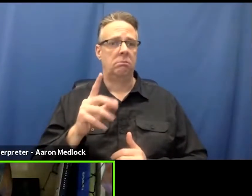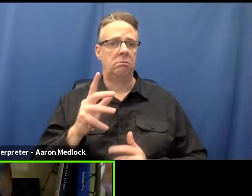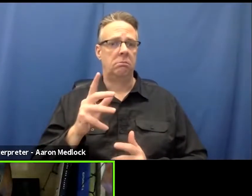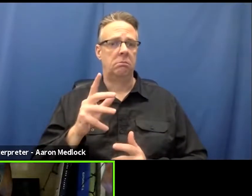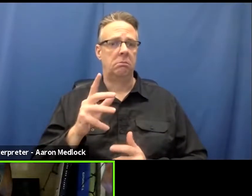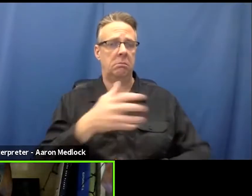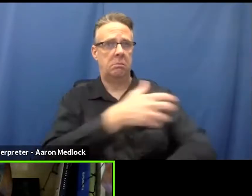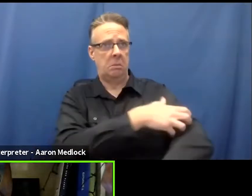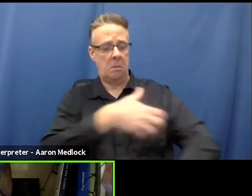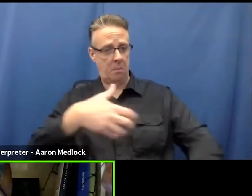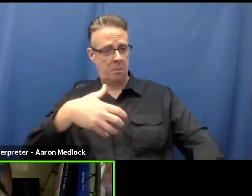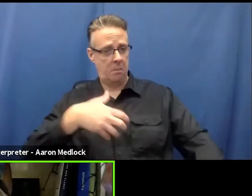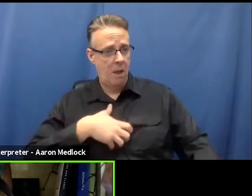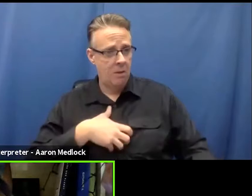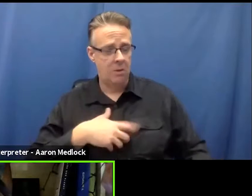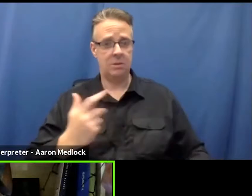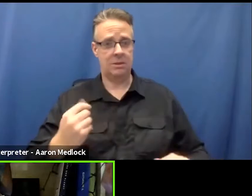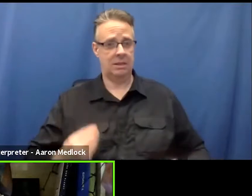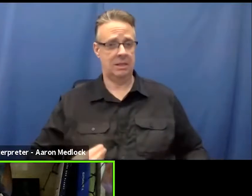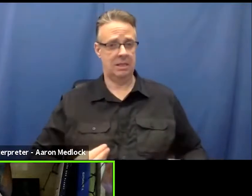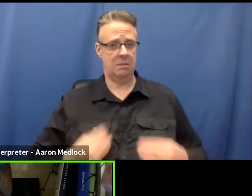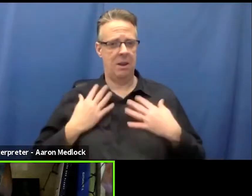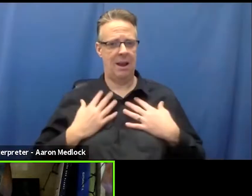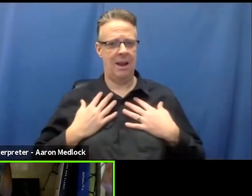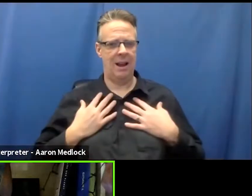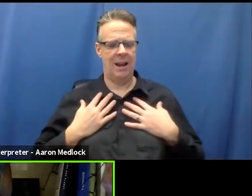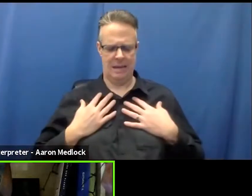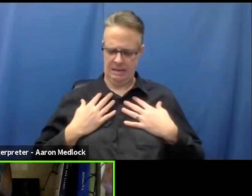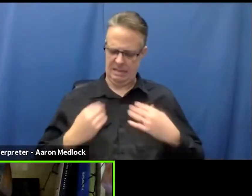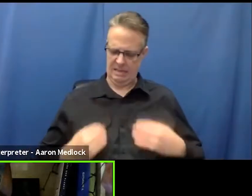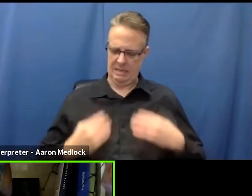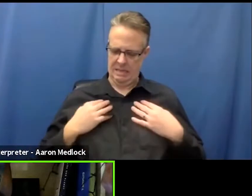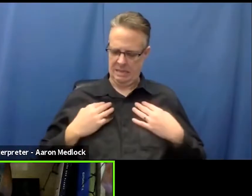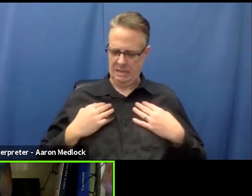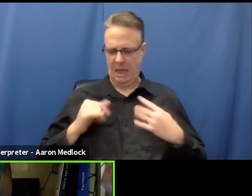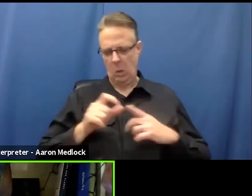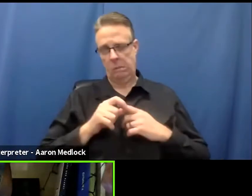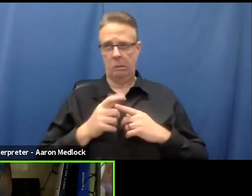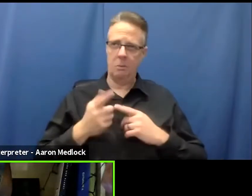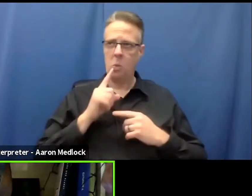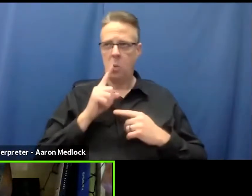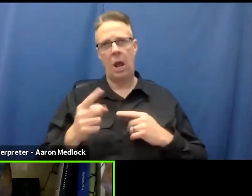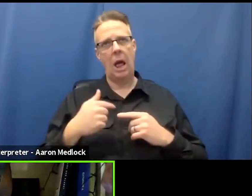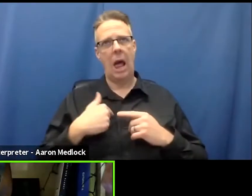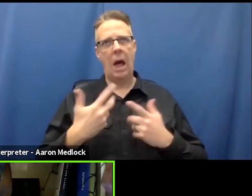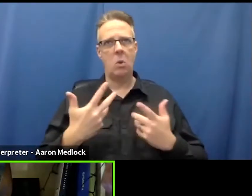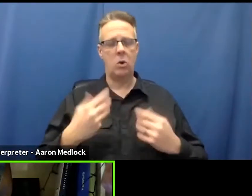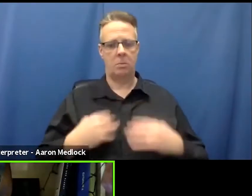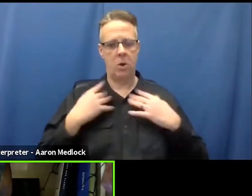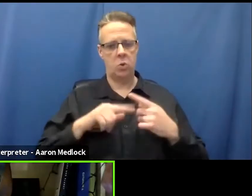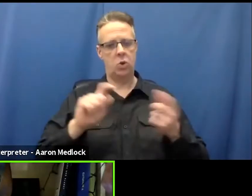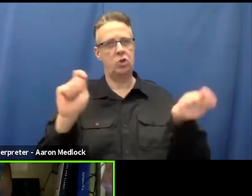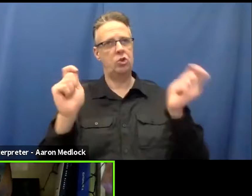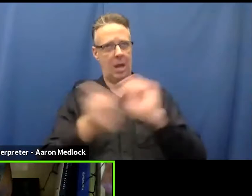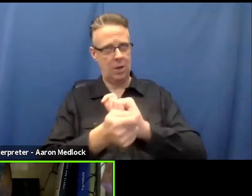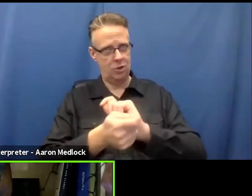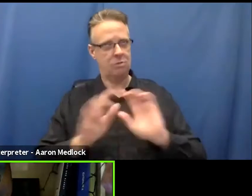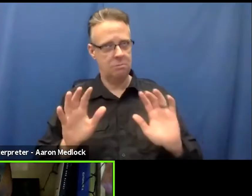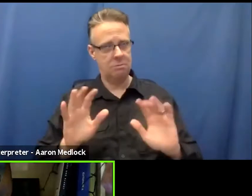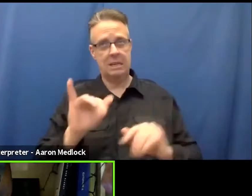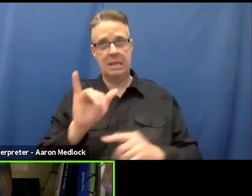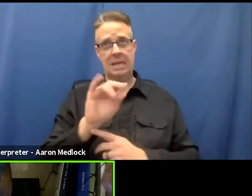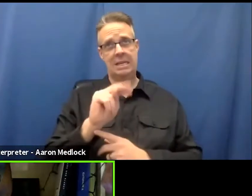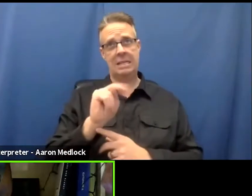empowered and inspired, although I don't always like the word inspired, but I genuinely have been inspired to change. So that's how I think you should use the word